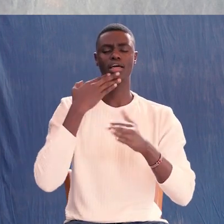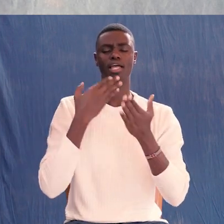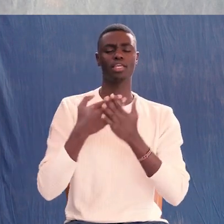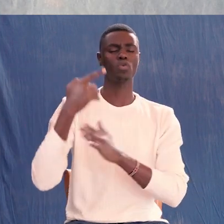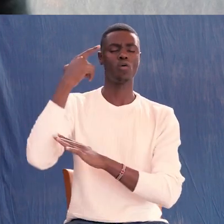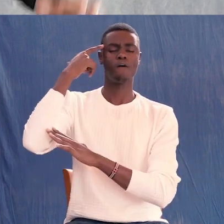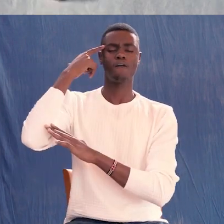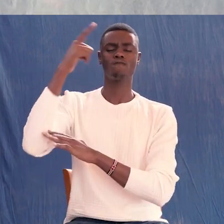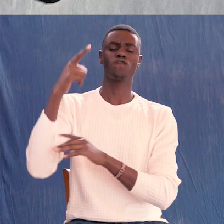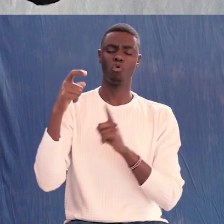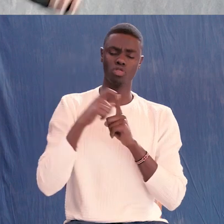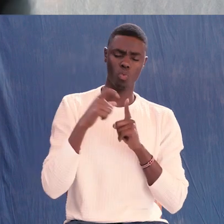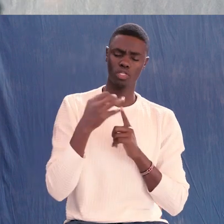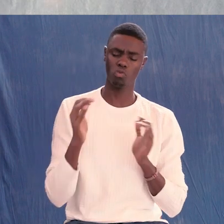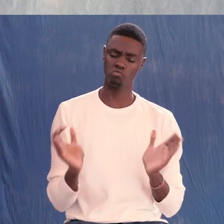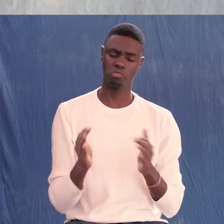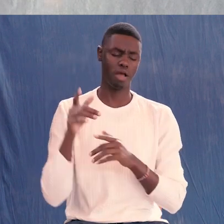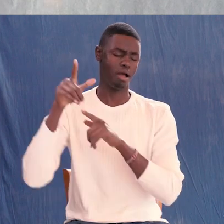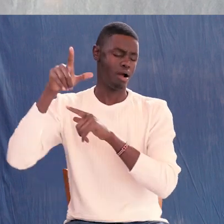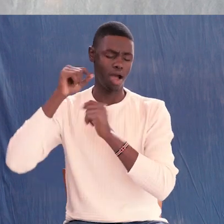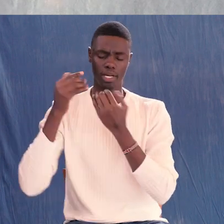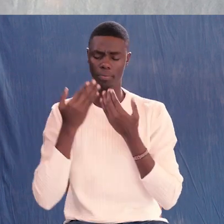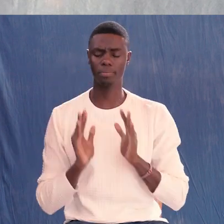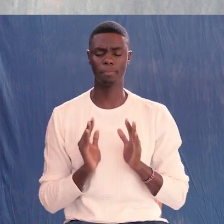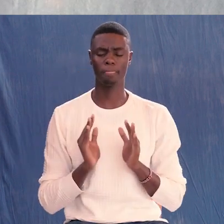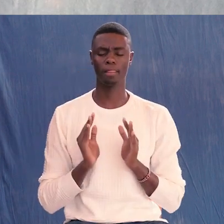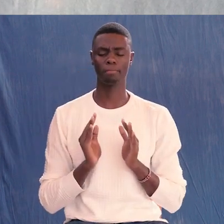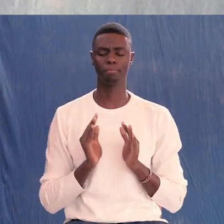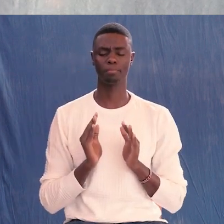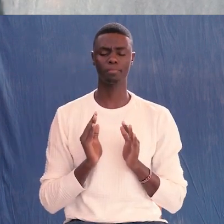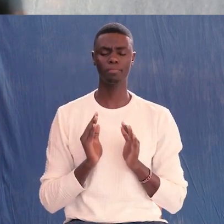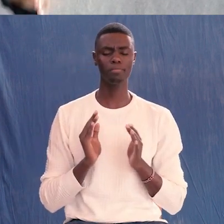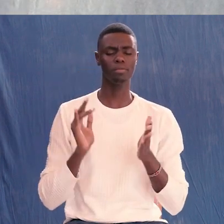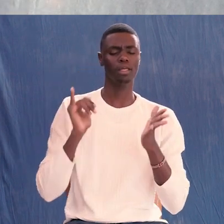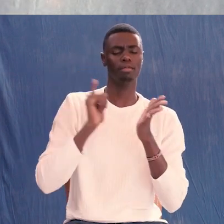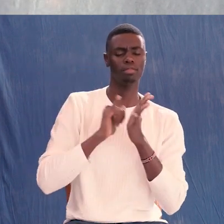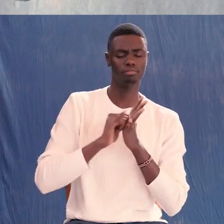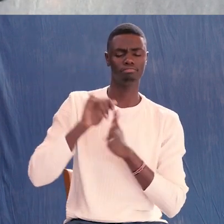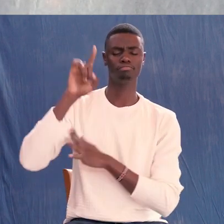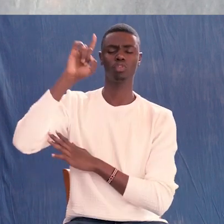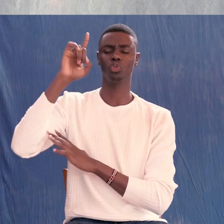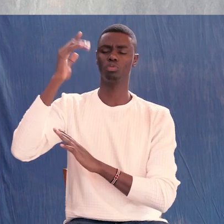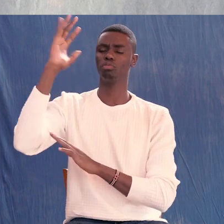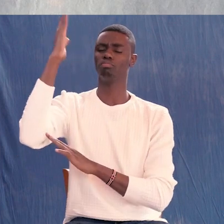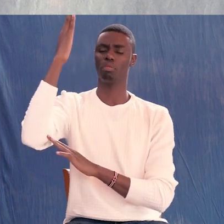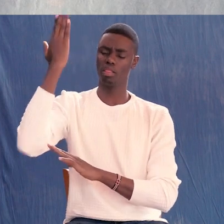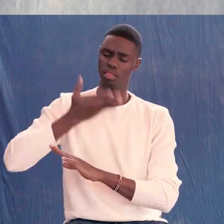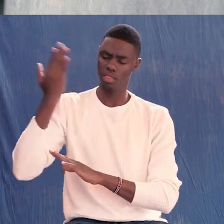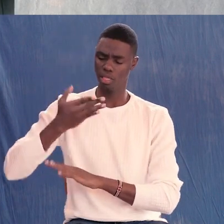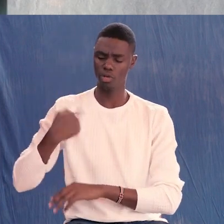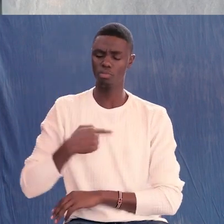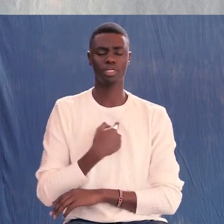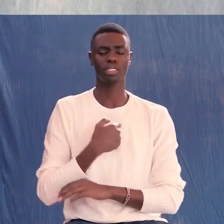for the words of encouragement that we heard this morning. That you prune us. You